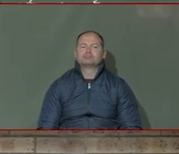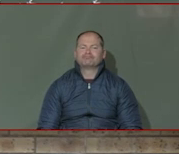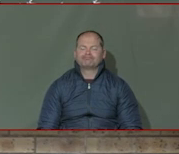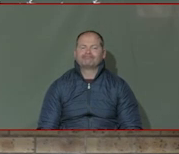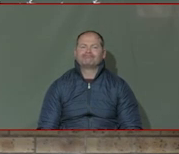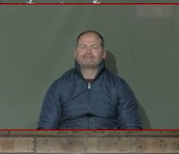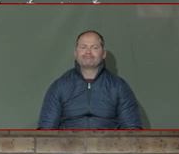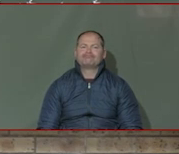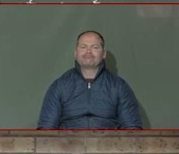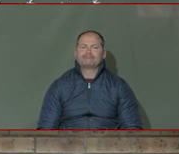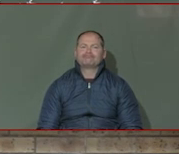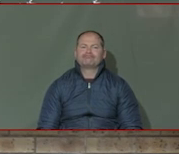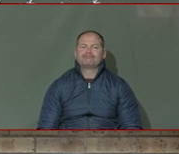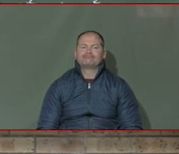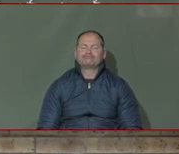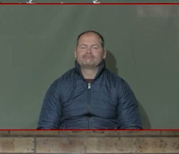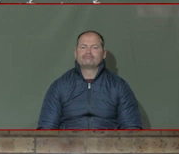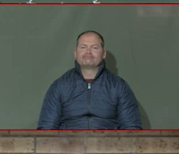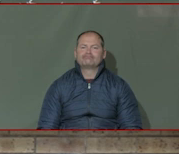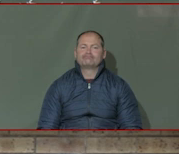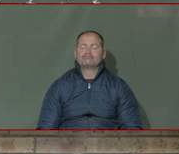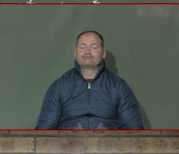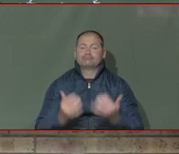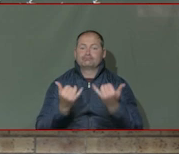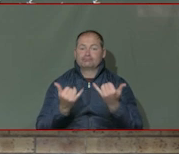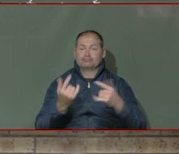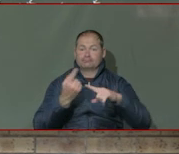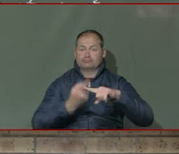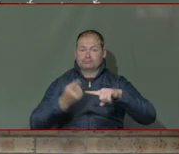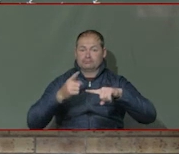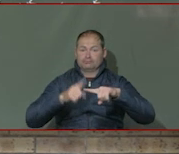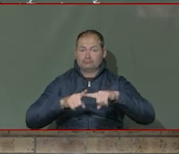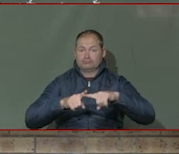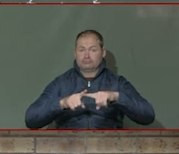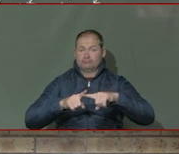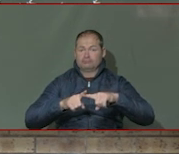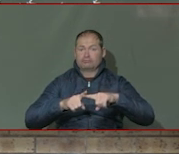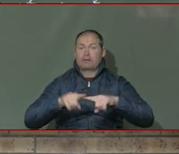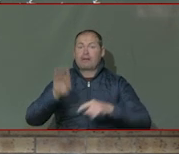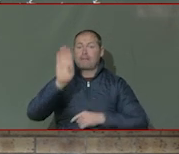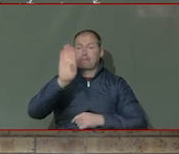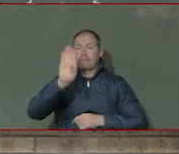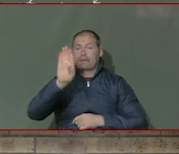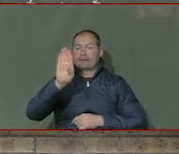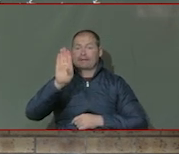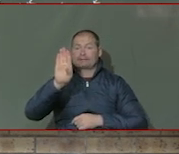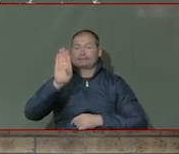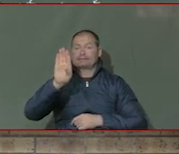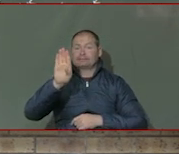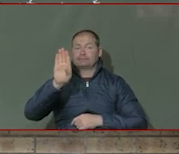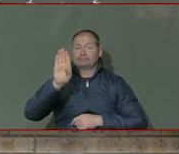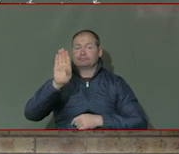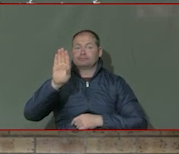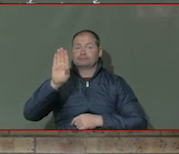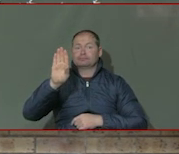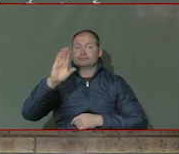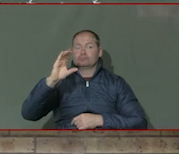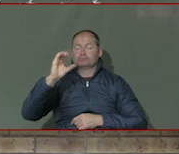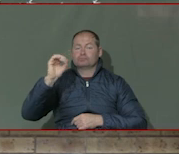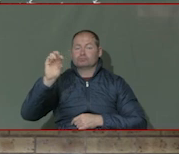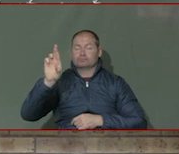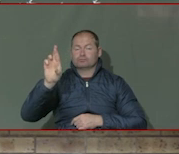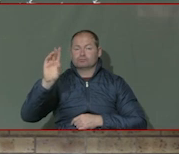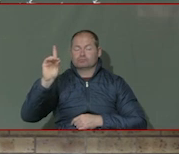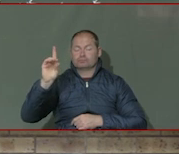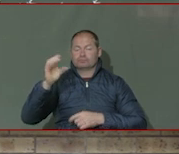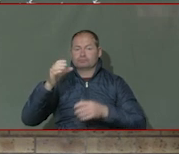Right. People, in this case, they say determine the coordinates of B. What have we determined? The equation of the